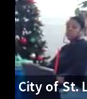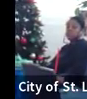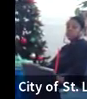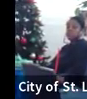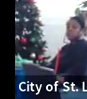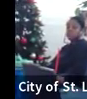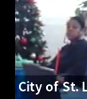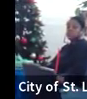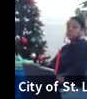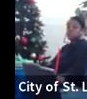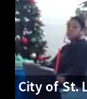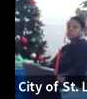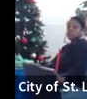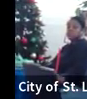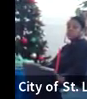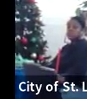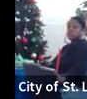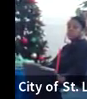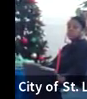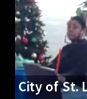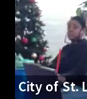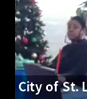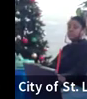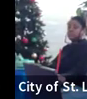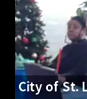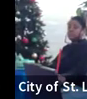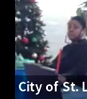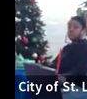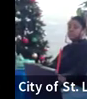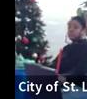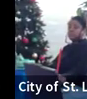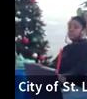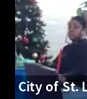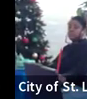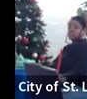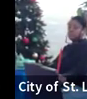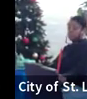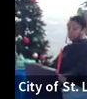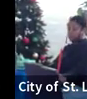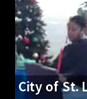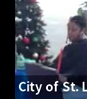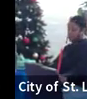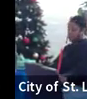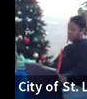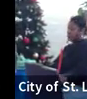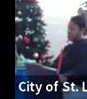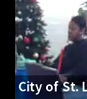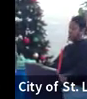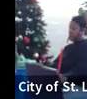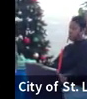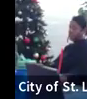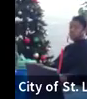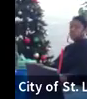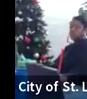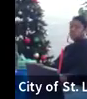in your budget, and the real life conditions that are based on opportunity that we see in front of us. It should change as years